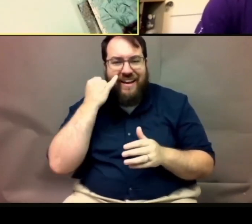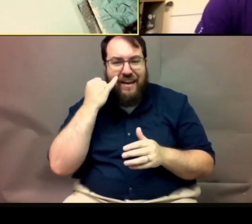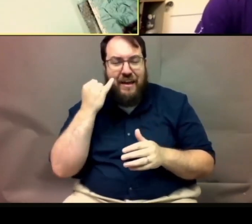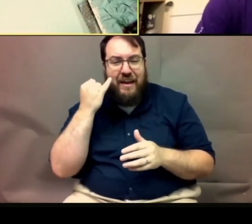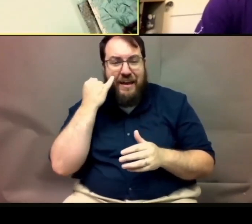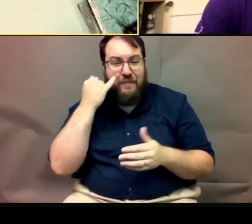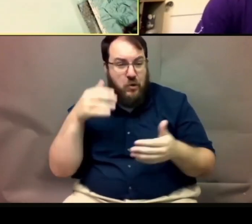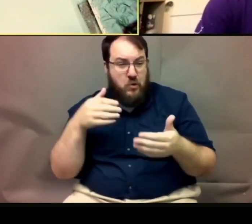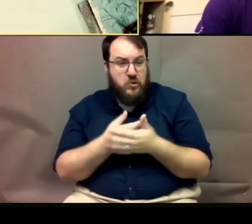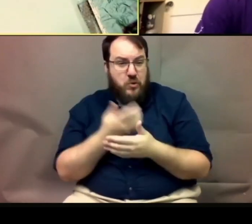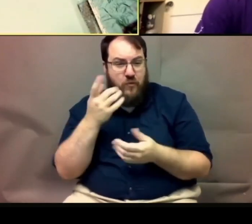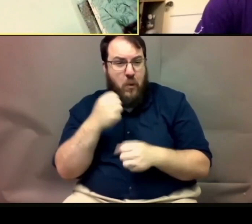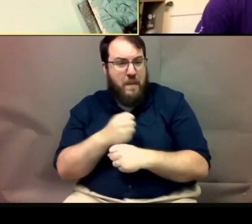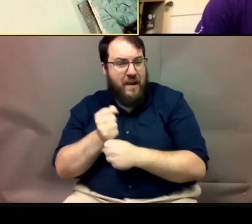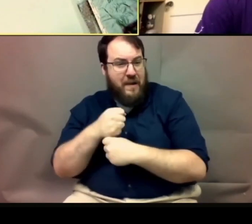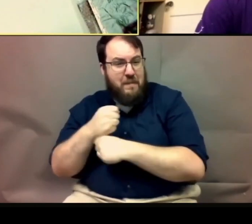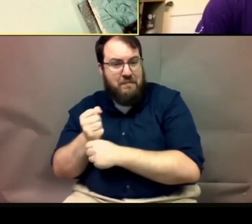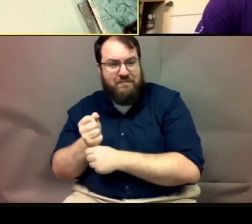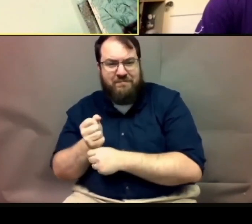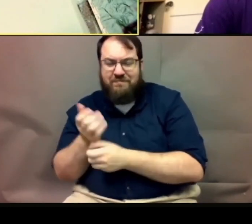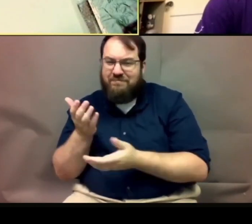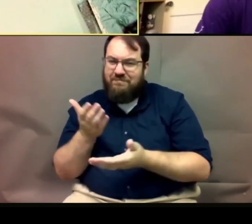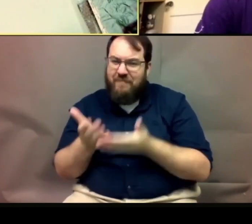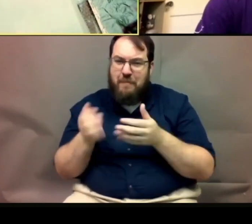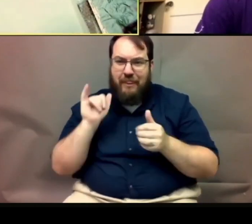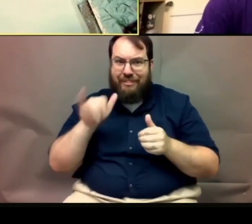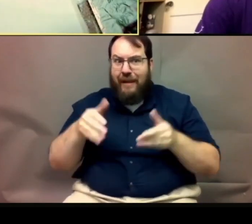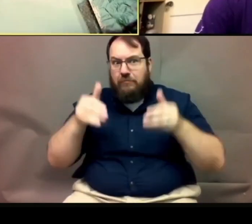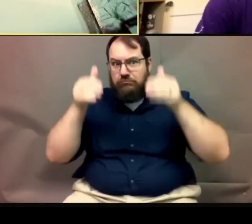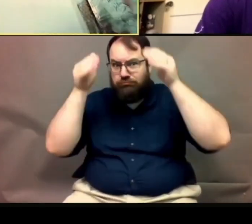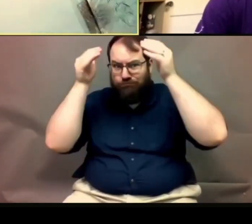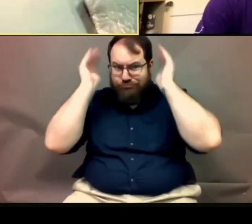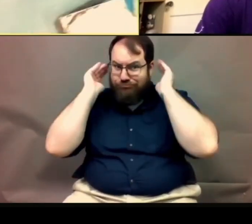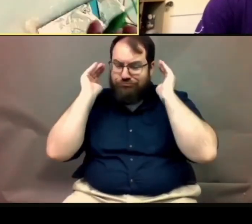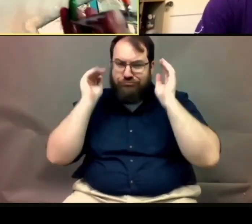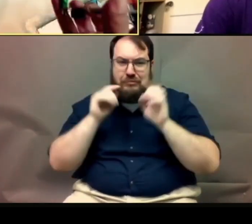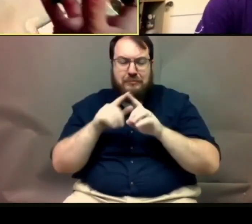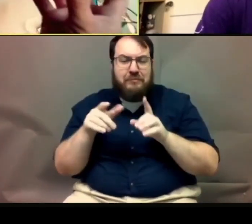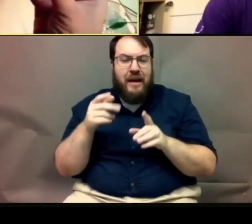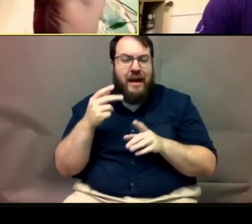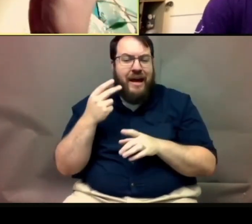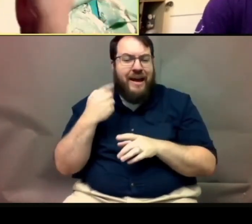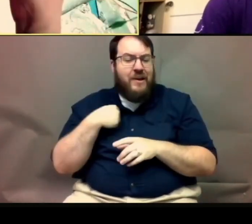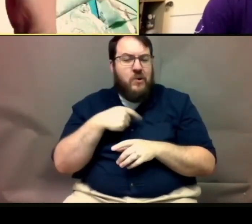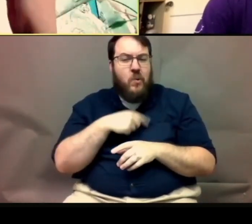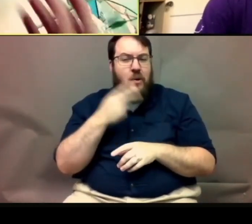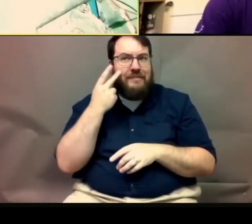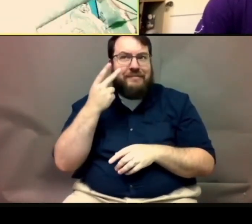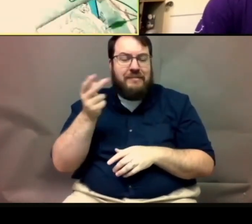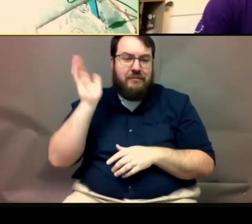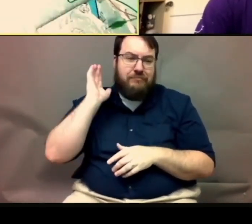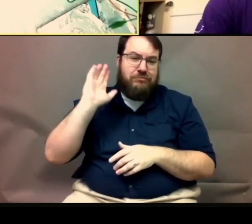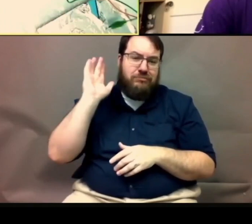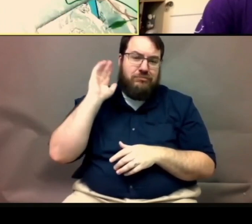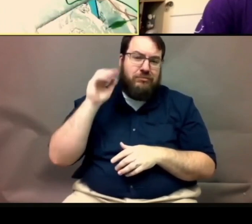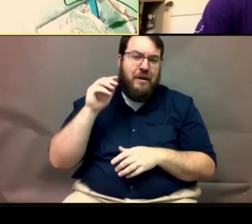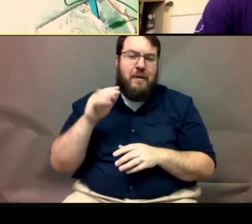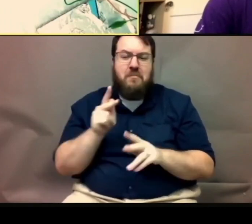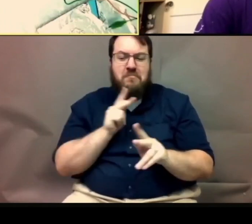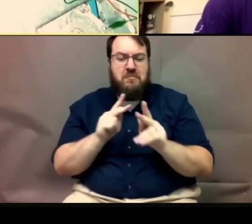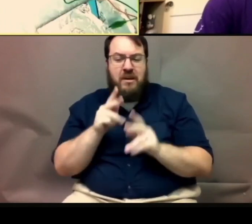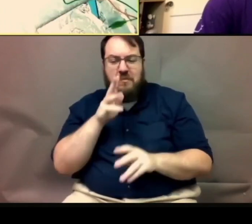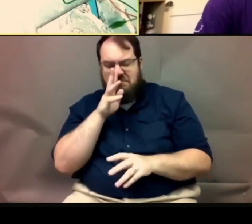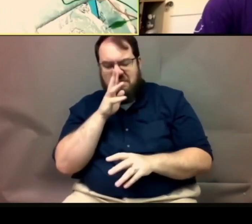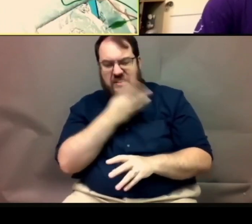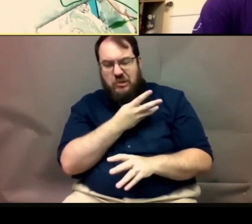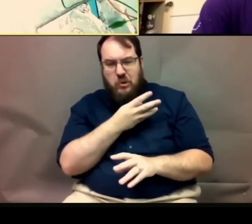you're and maybe it's not, I don't know, but what we've seen in the past is that people have neglected the back of the board, and